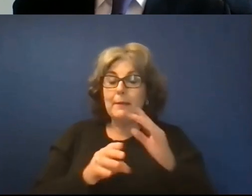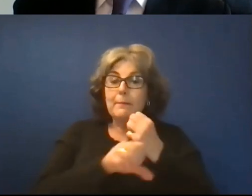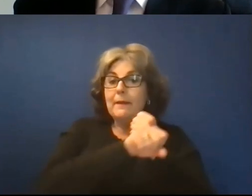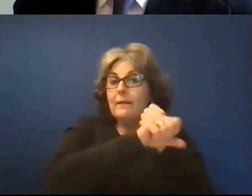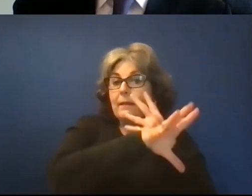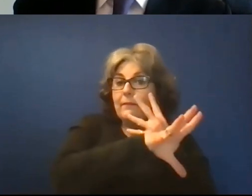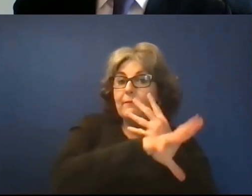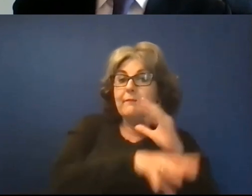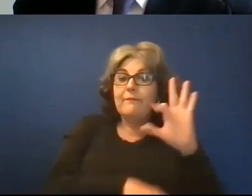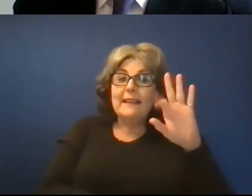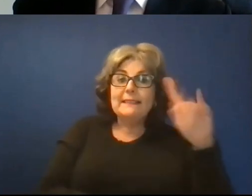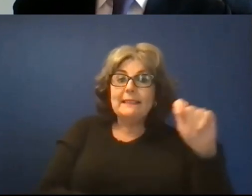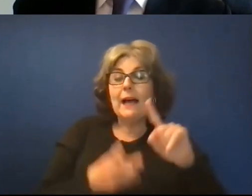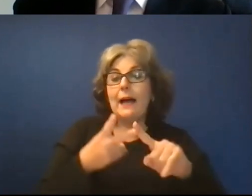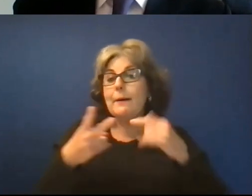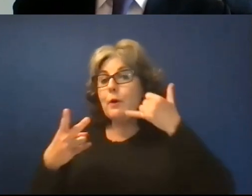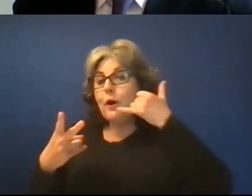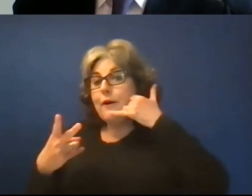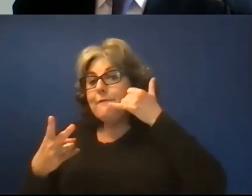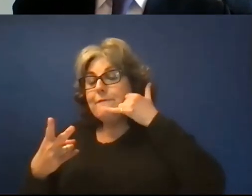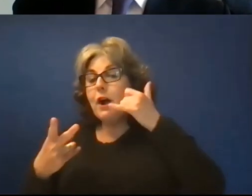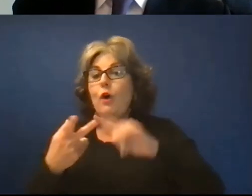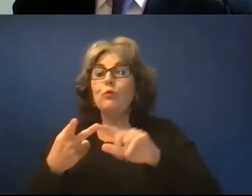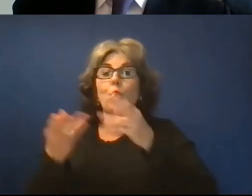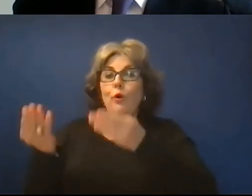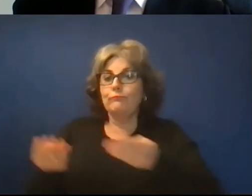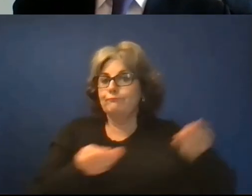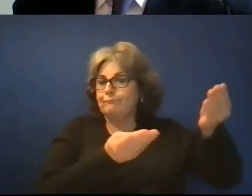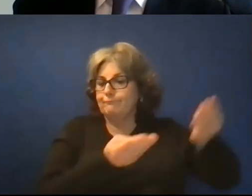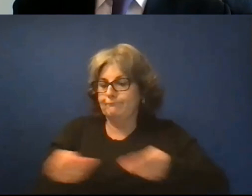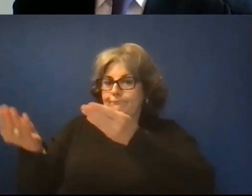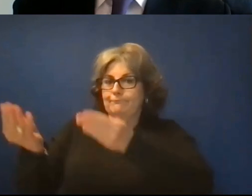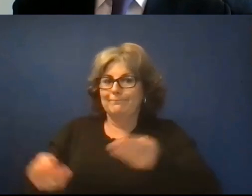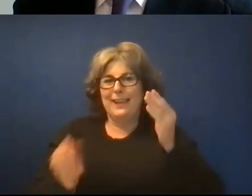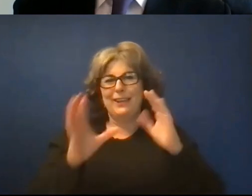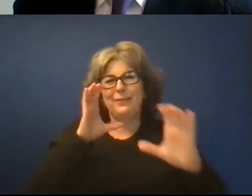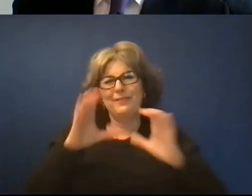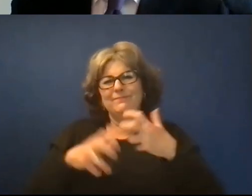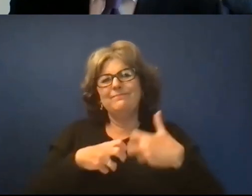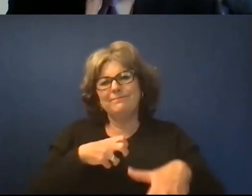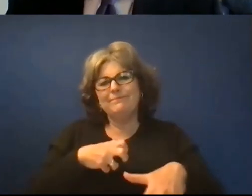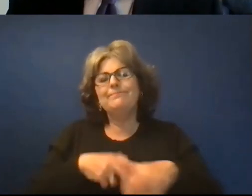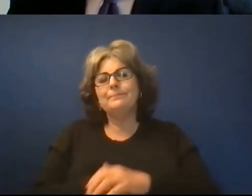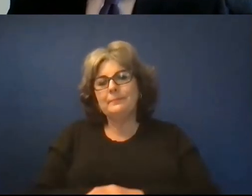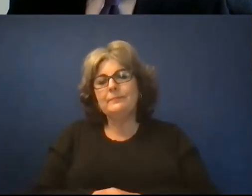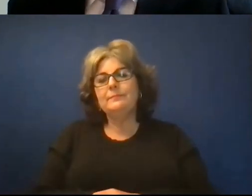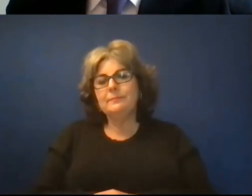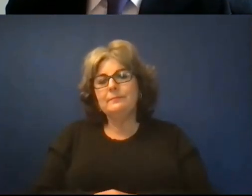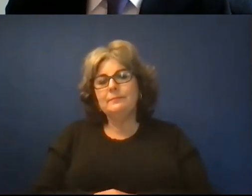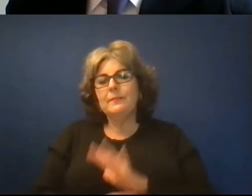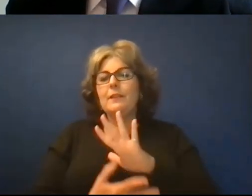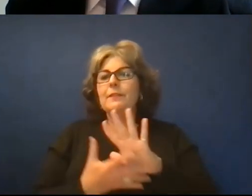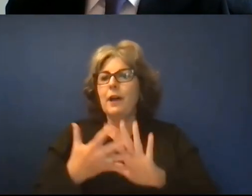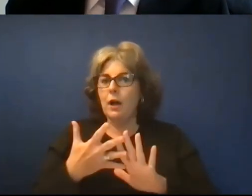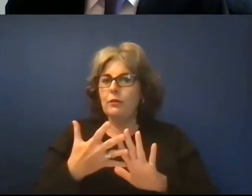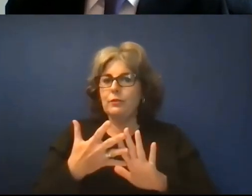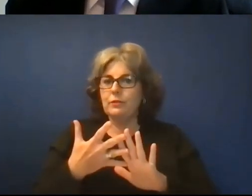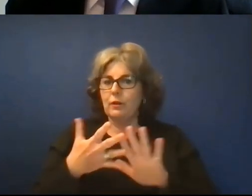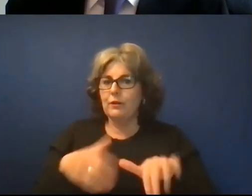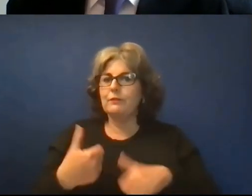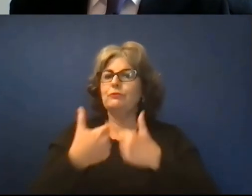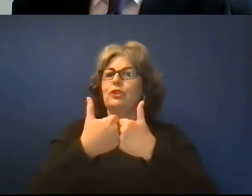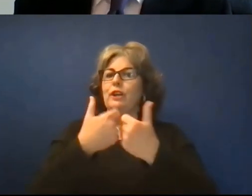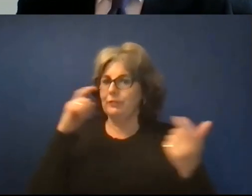or on the phone, or you are that middleman of communication between them and their families. So those are probably the biggest changes that we've